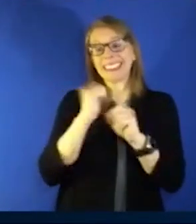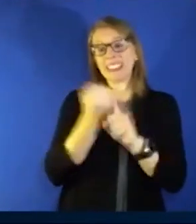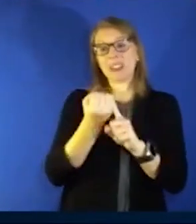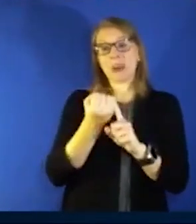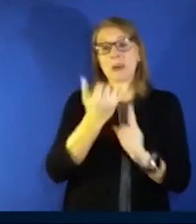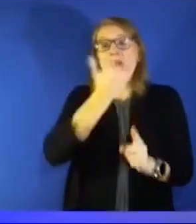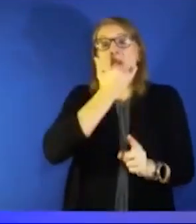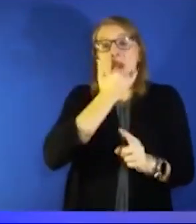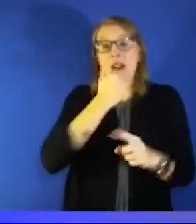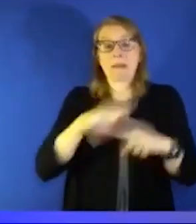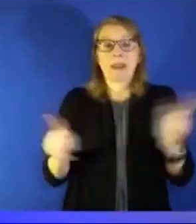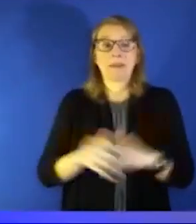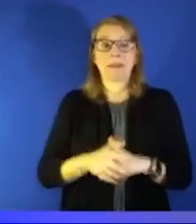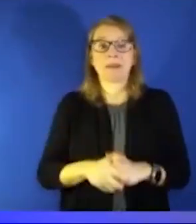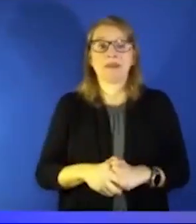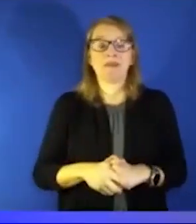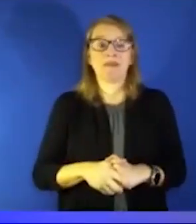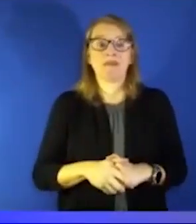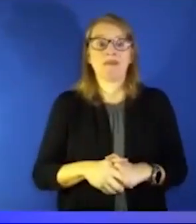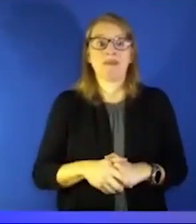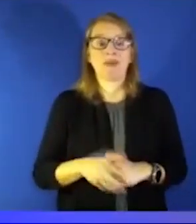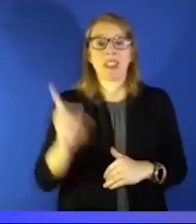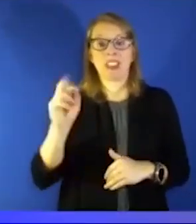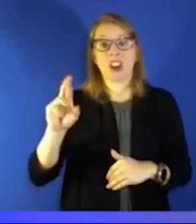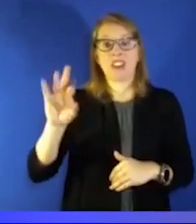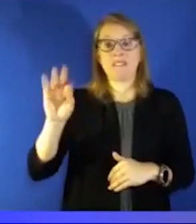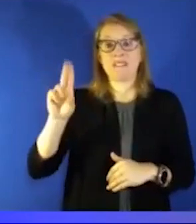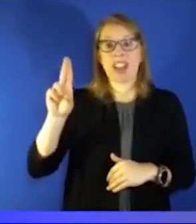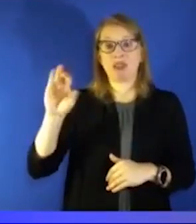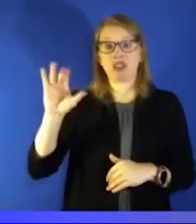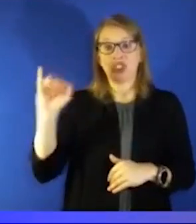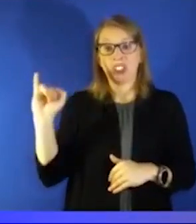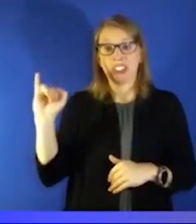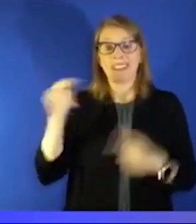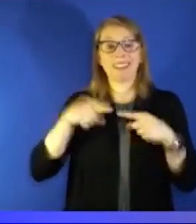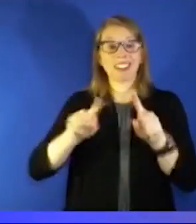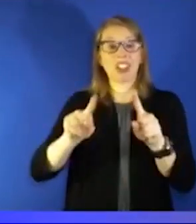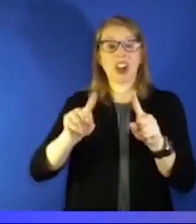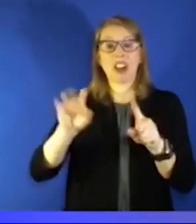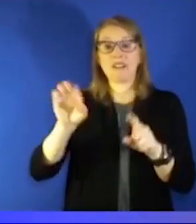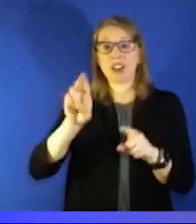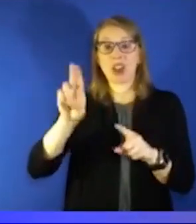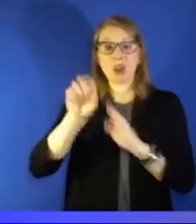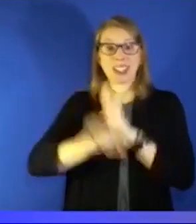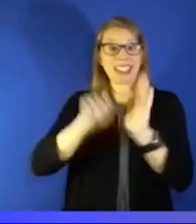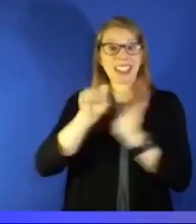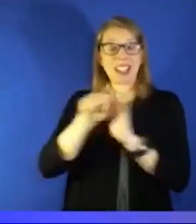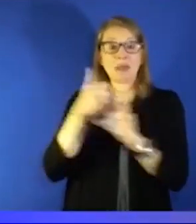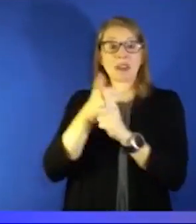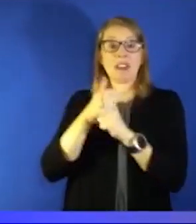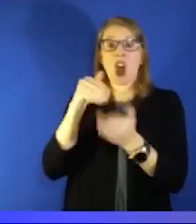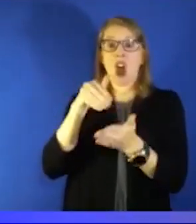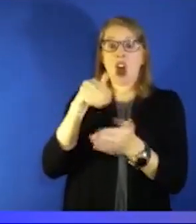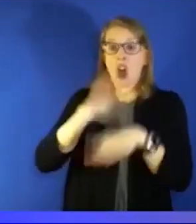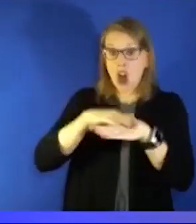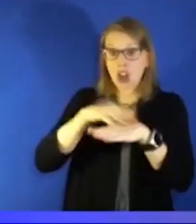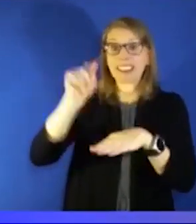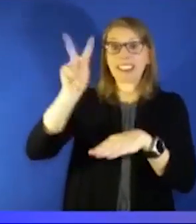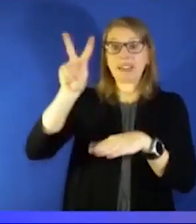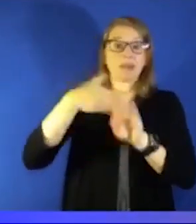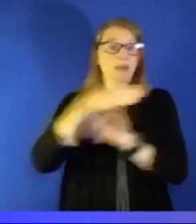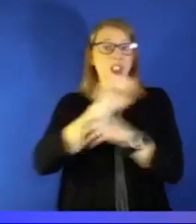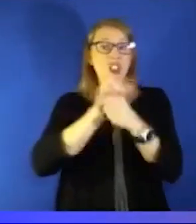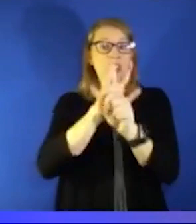we, Dr. Fauci during the flu season, frequently was on TV pre-COVID and would say